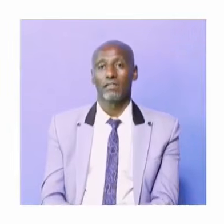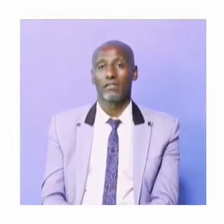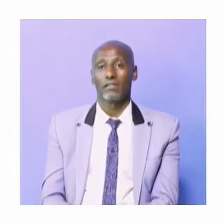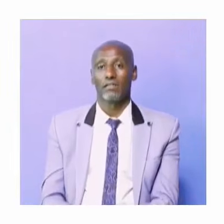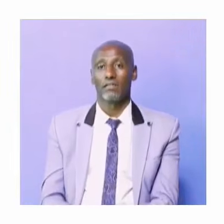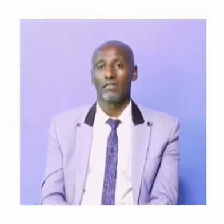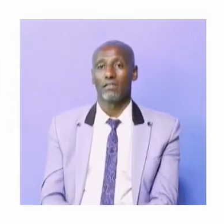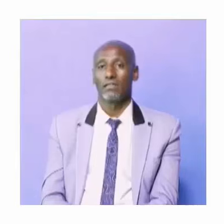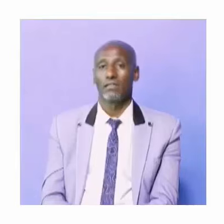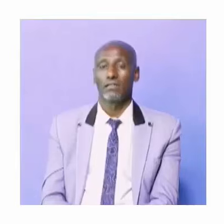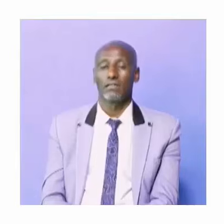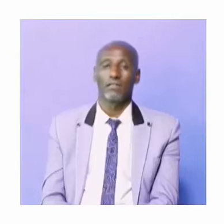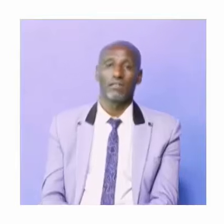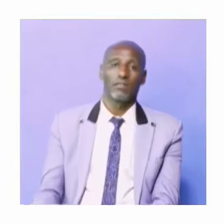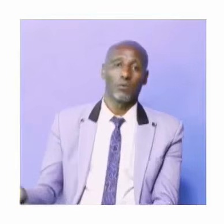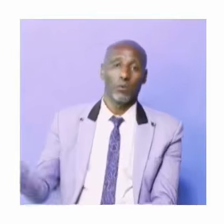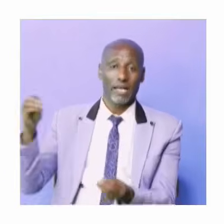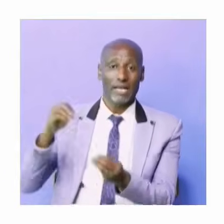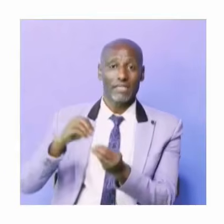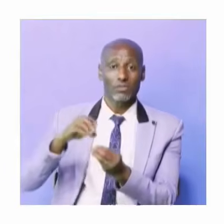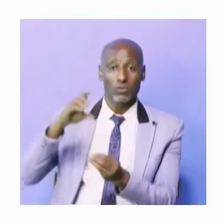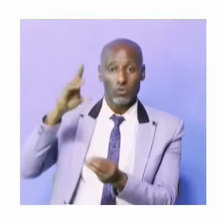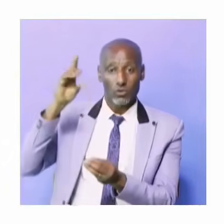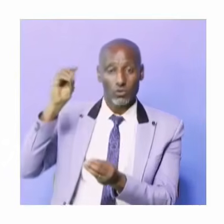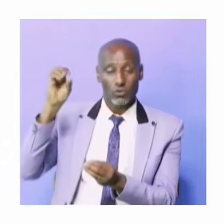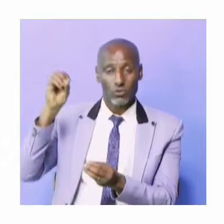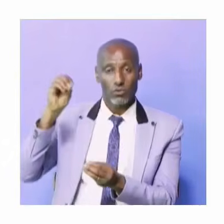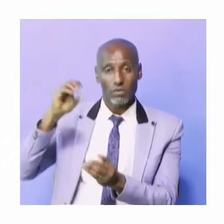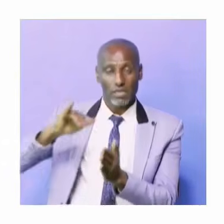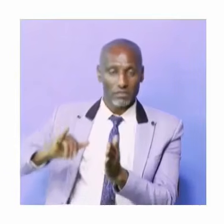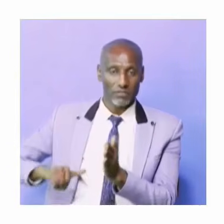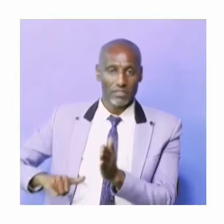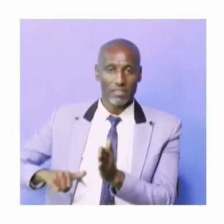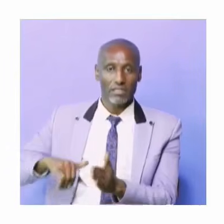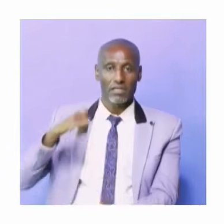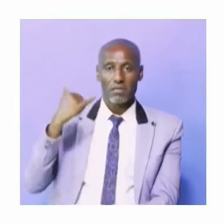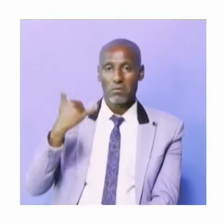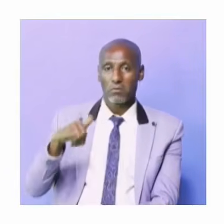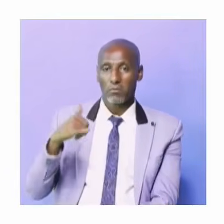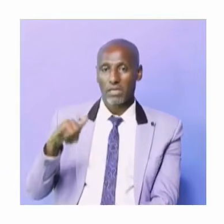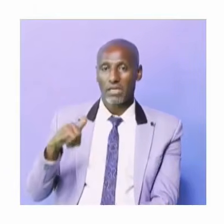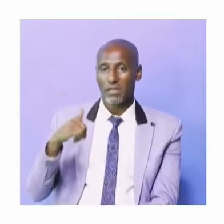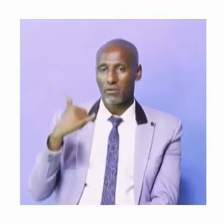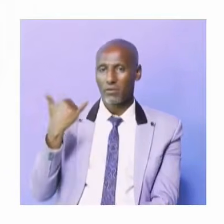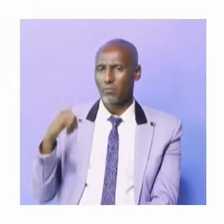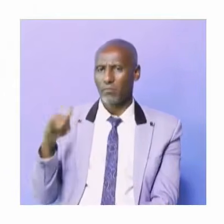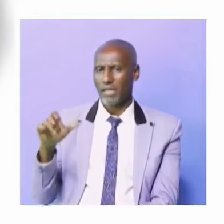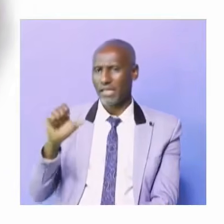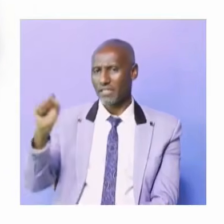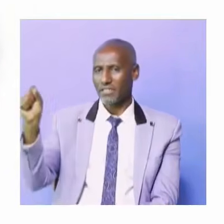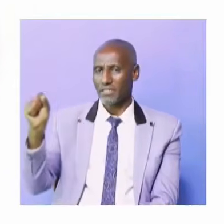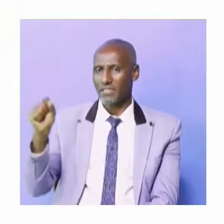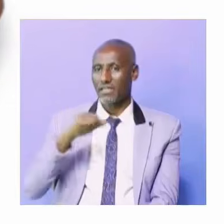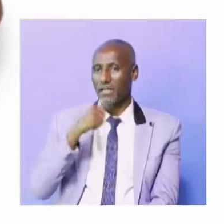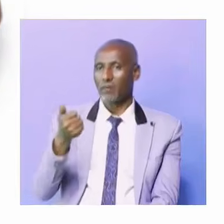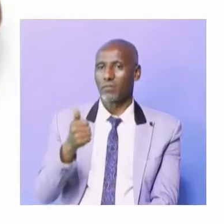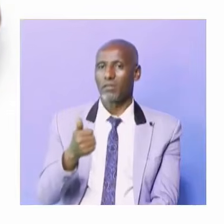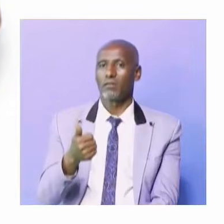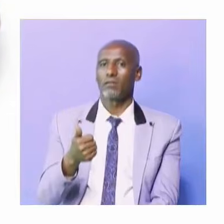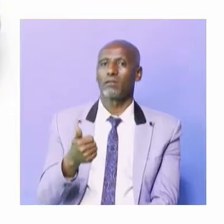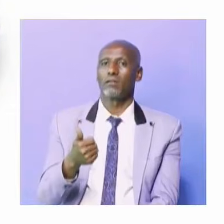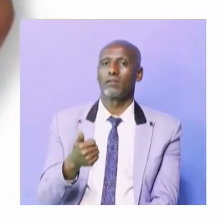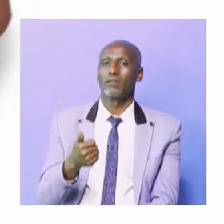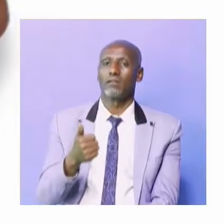this time, we add it on do, so we leave it. She doesn't play. We don't say plays, okay?